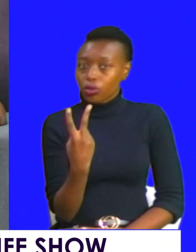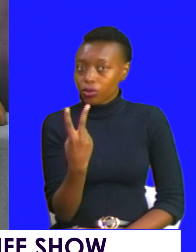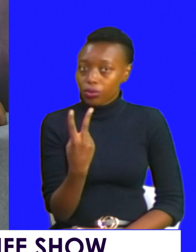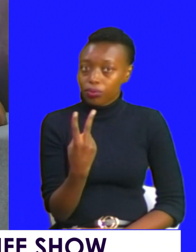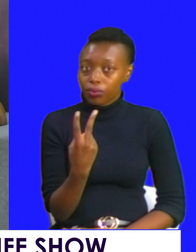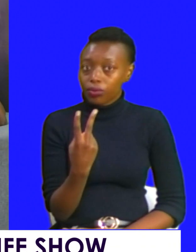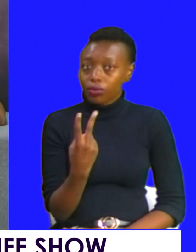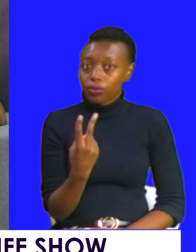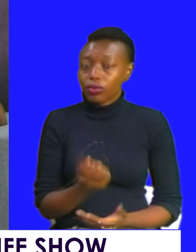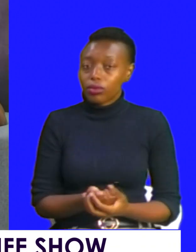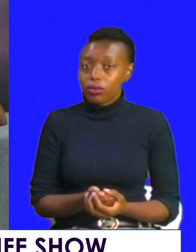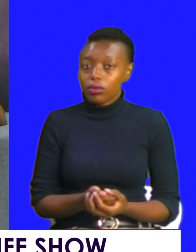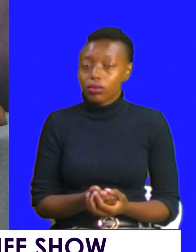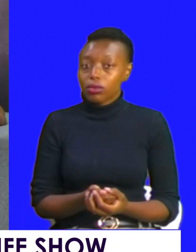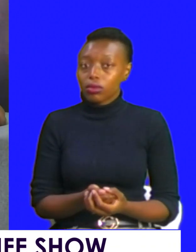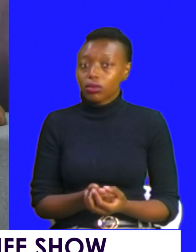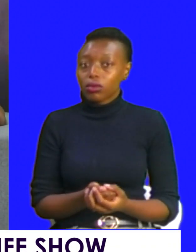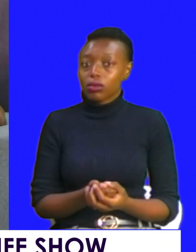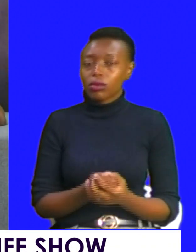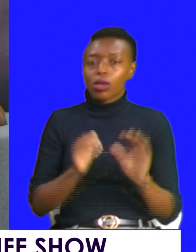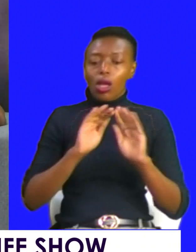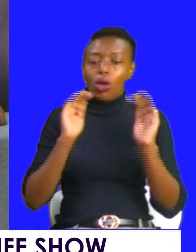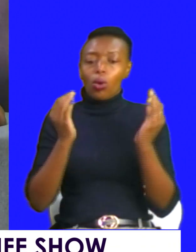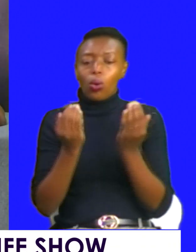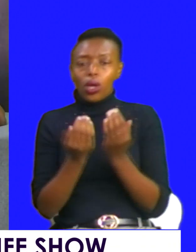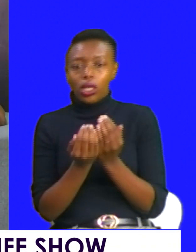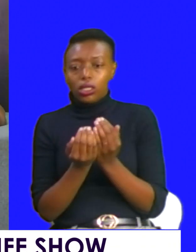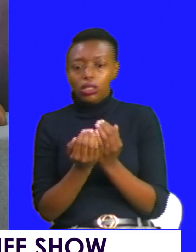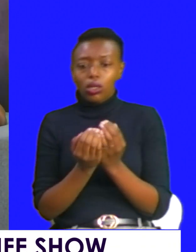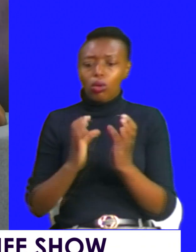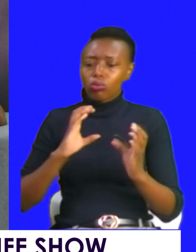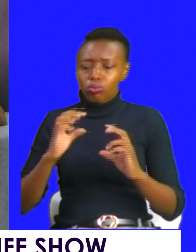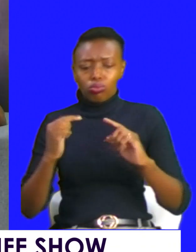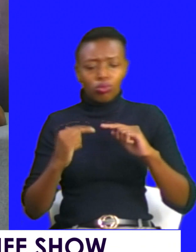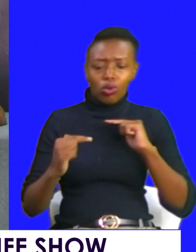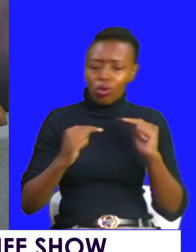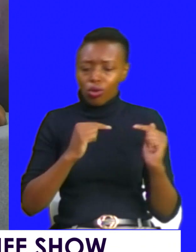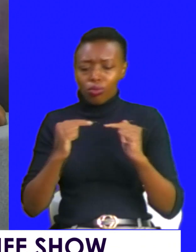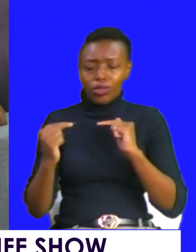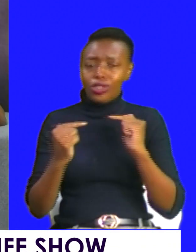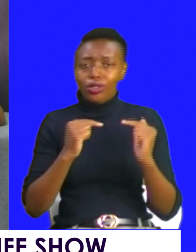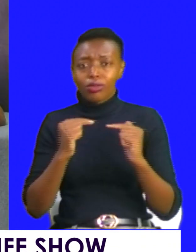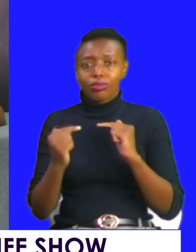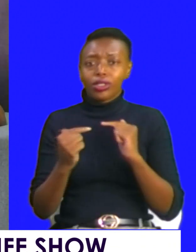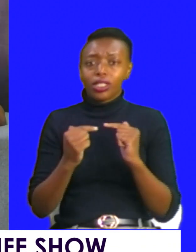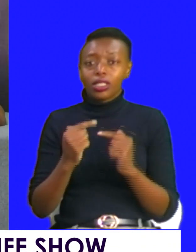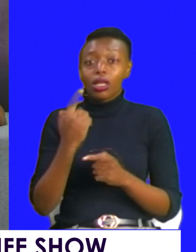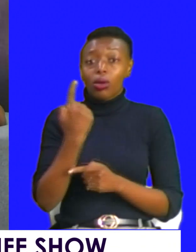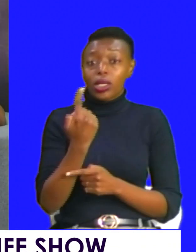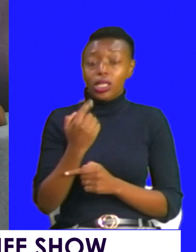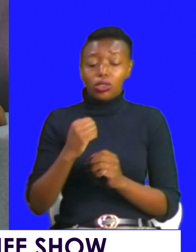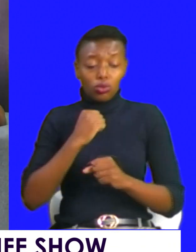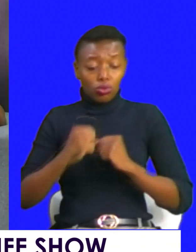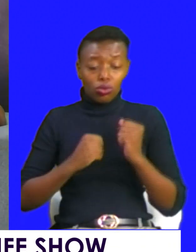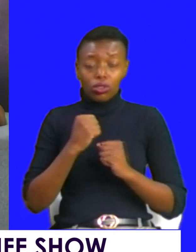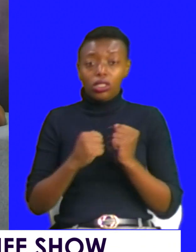they've the world has become very competitive. So one has to run 1 or 2 errands in